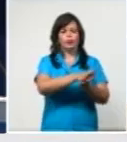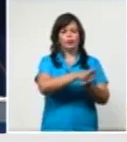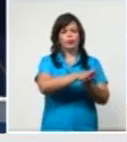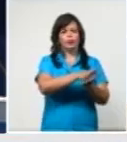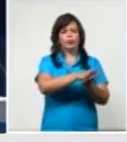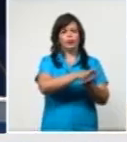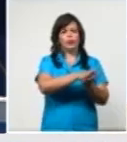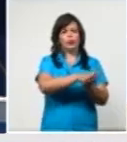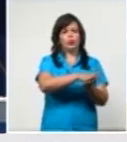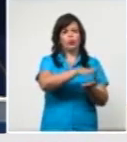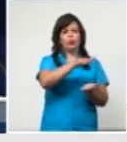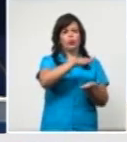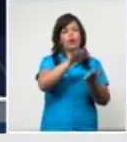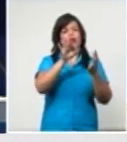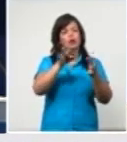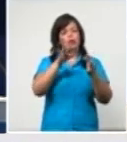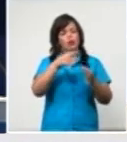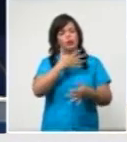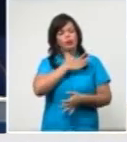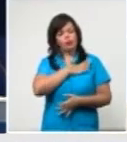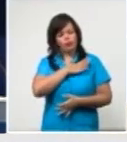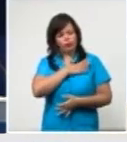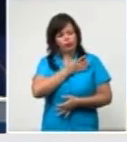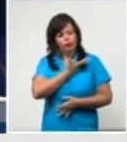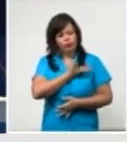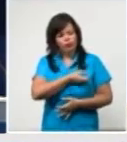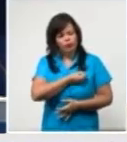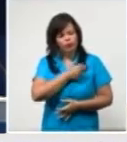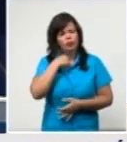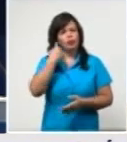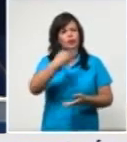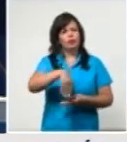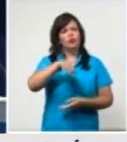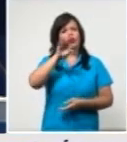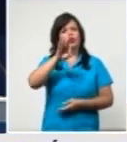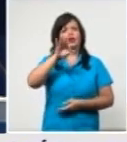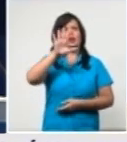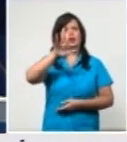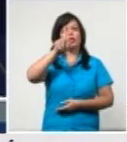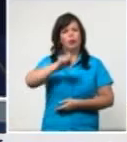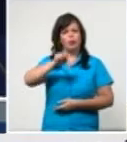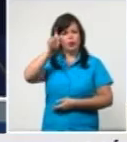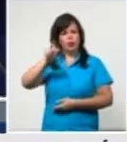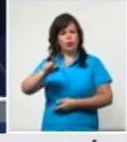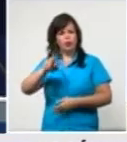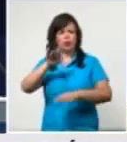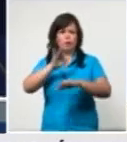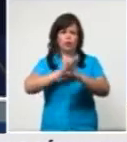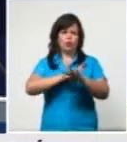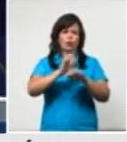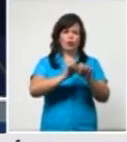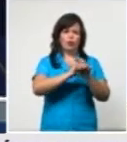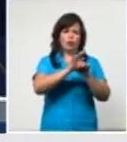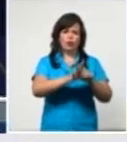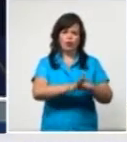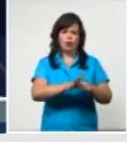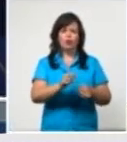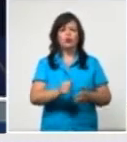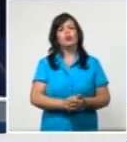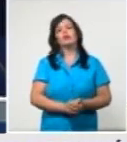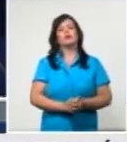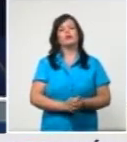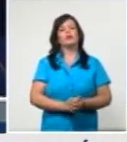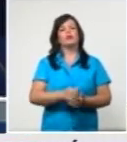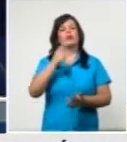85 patients due to this disease in our country, and that gives a lethality for Cuba of